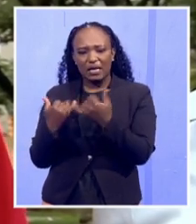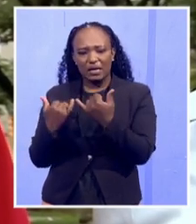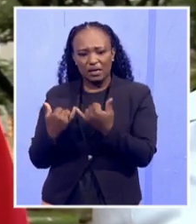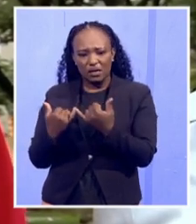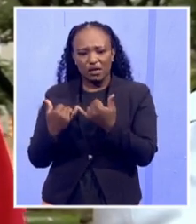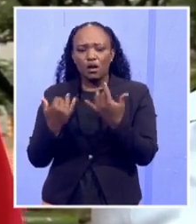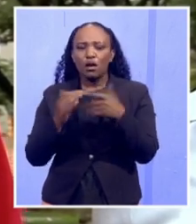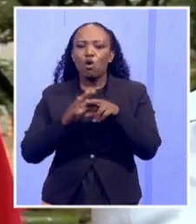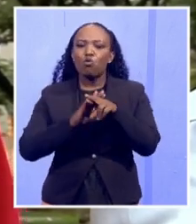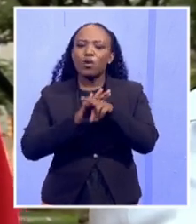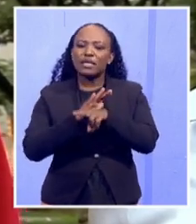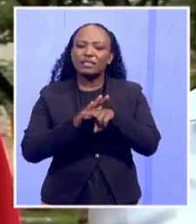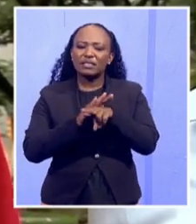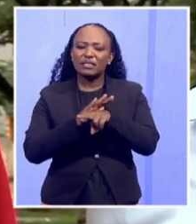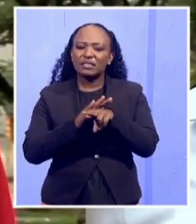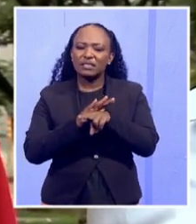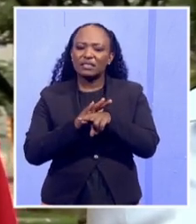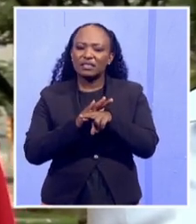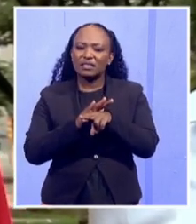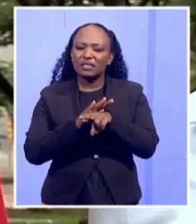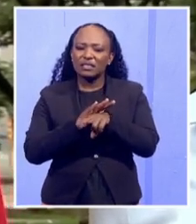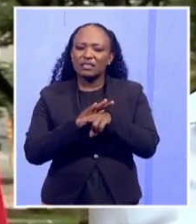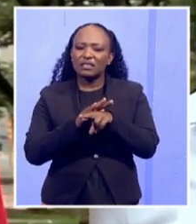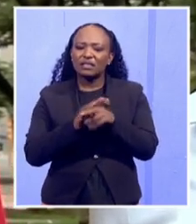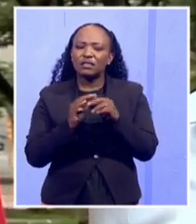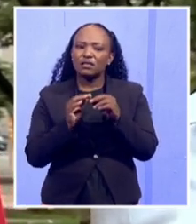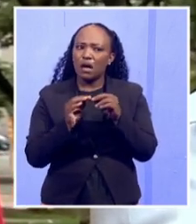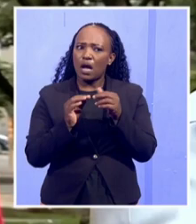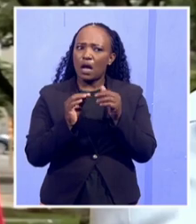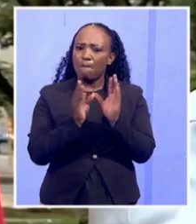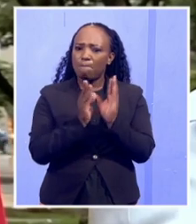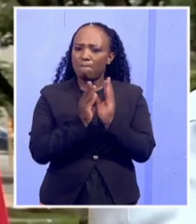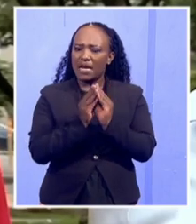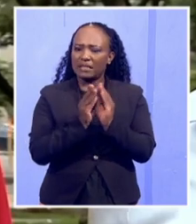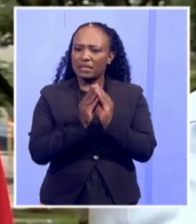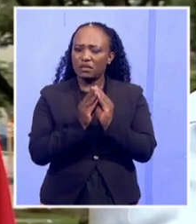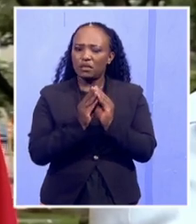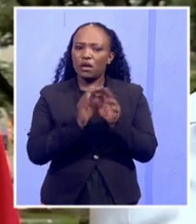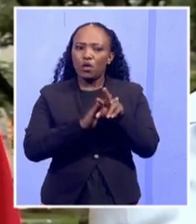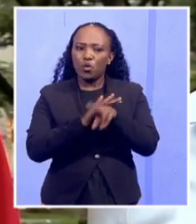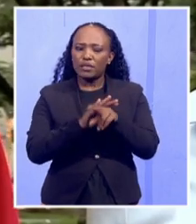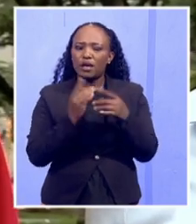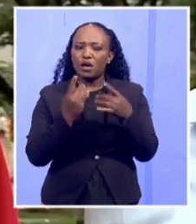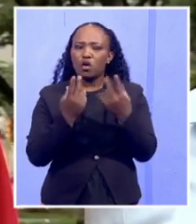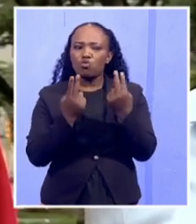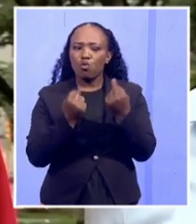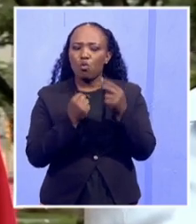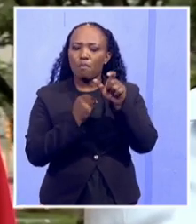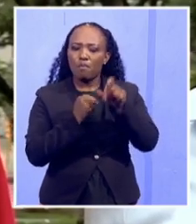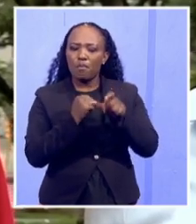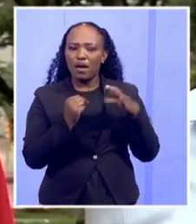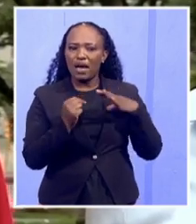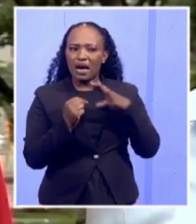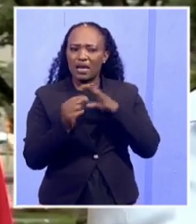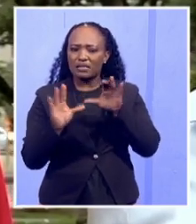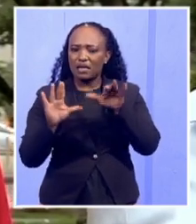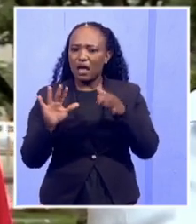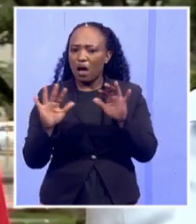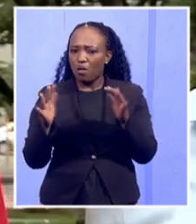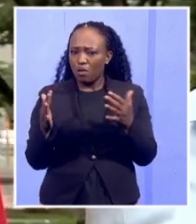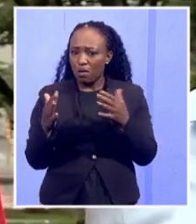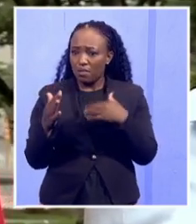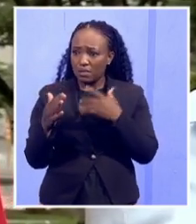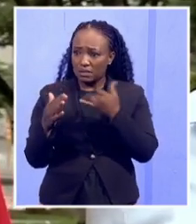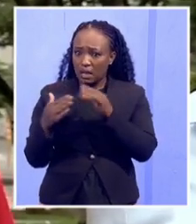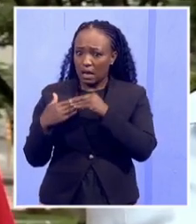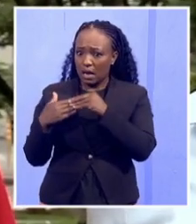a regional people's general council where a new regional chairperson was elected? How is council now going to fare? Are you still going to be leading